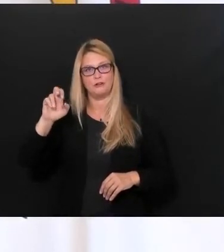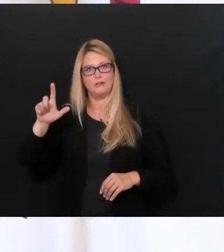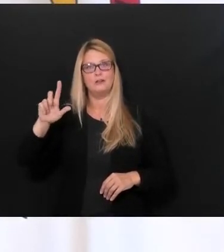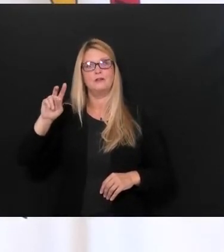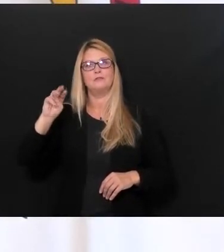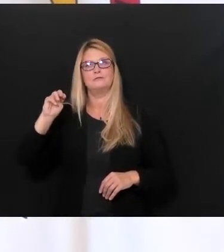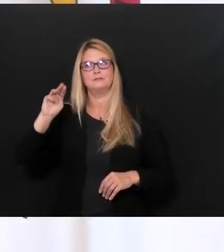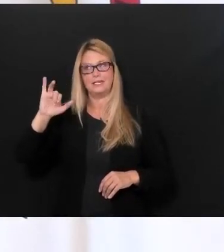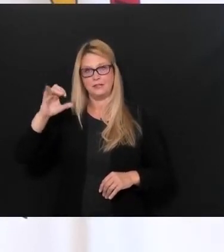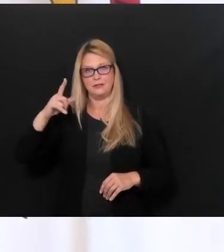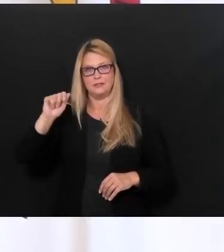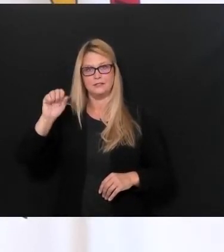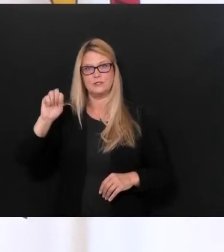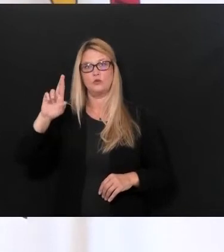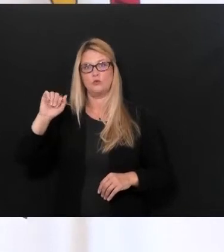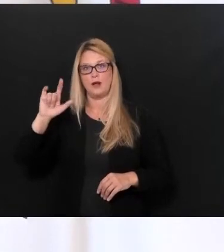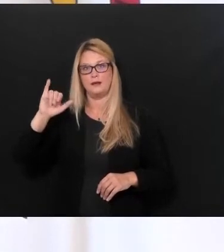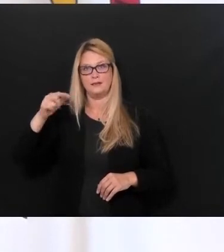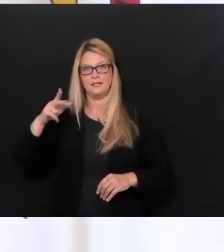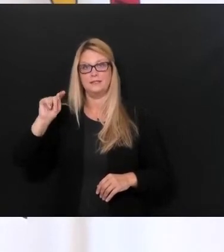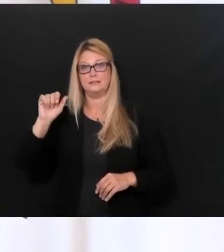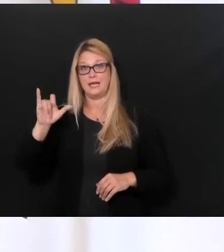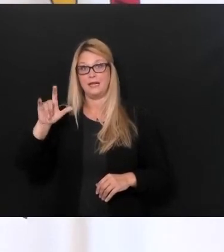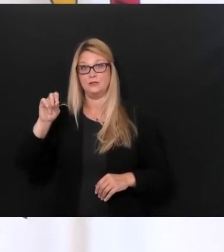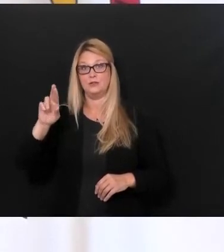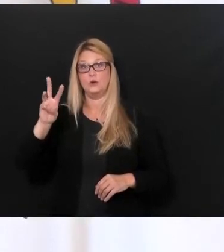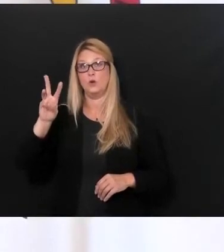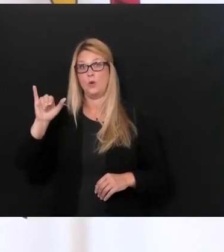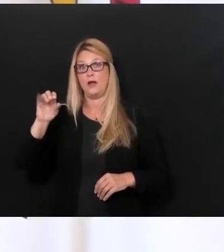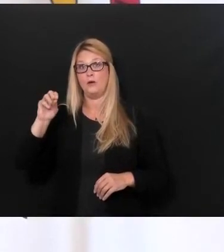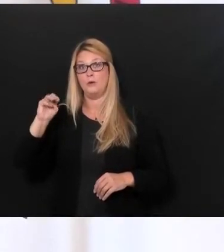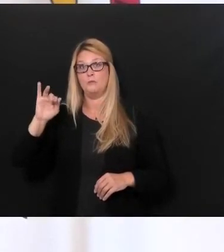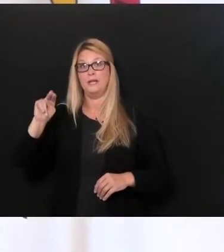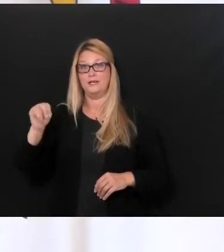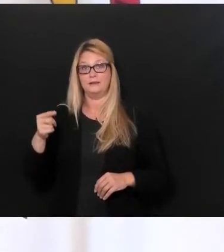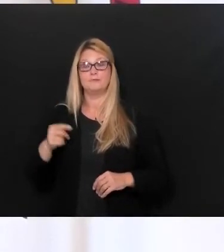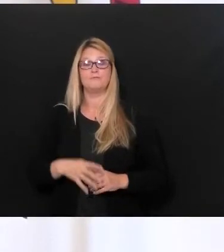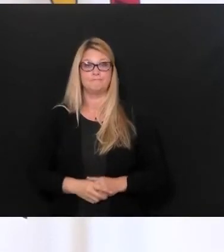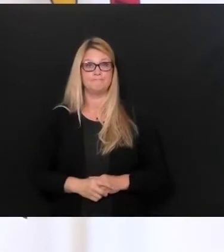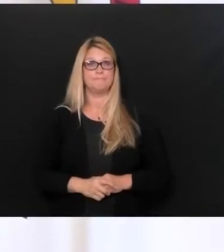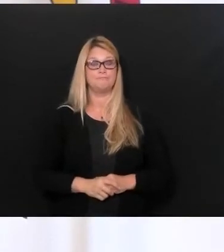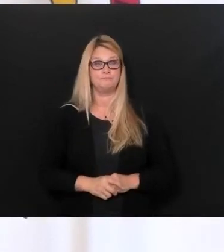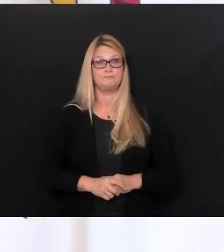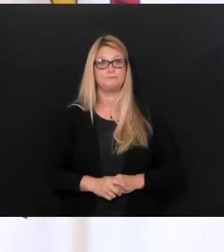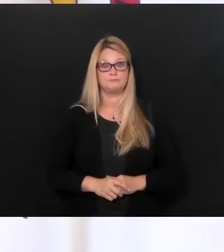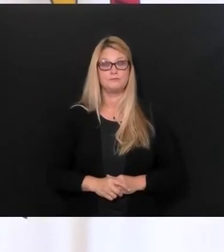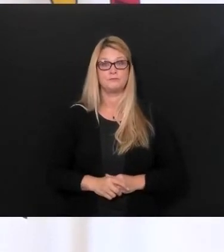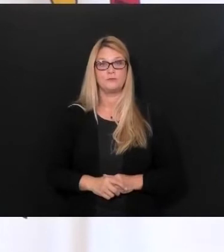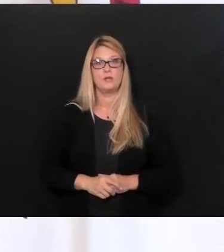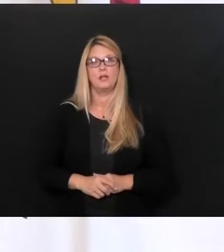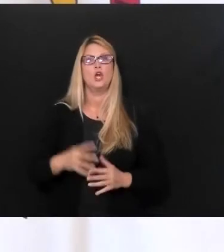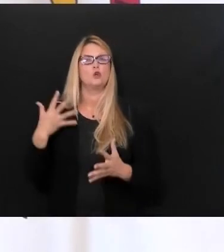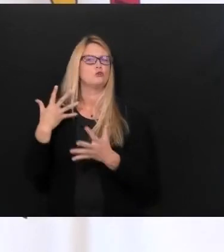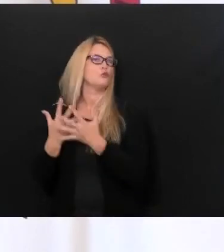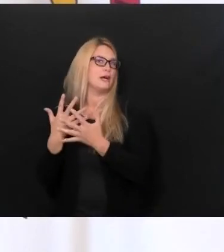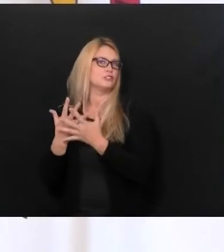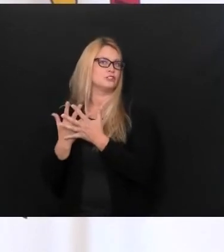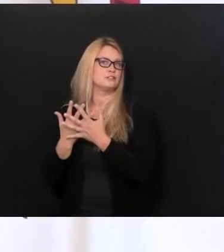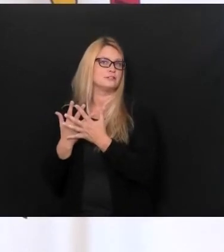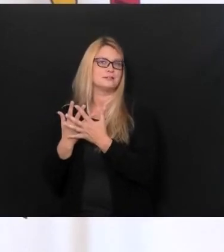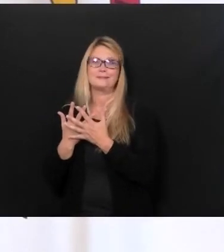Nicholas, Raleigh, Taylor, and Wyoming counties are where the outbreaks are right now. In corrections, this